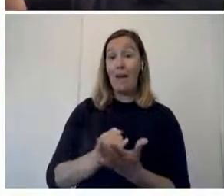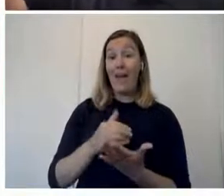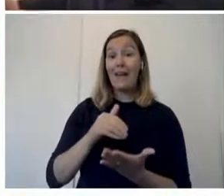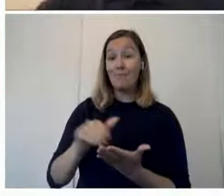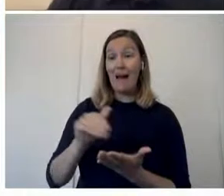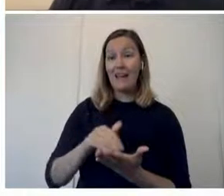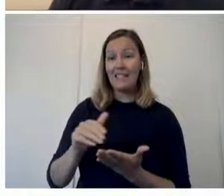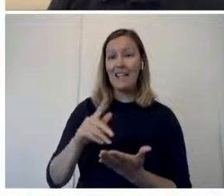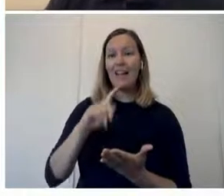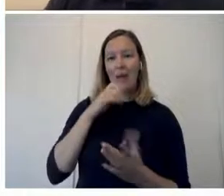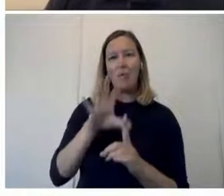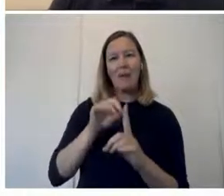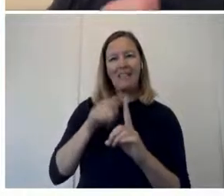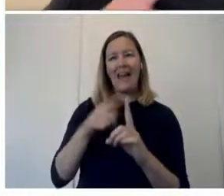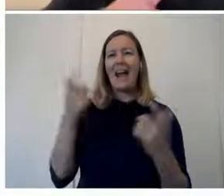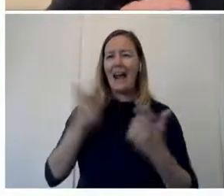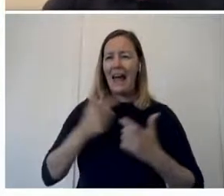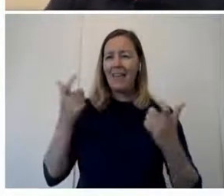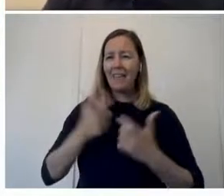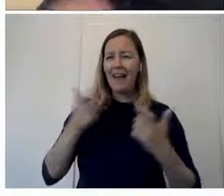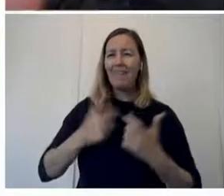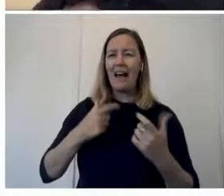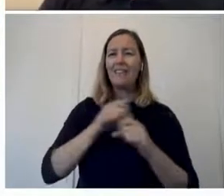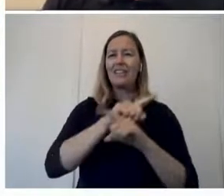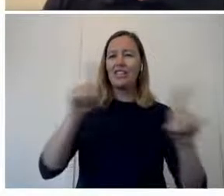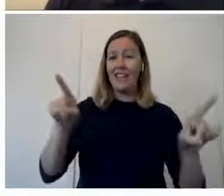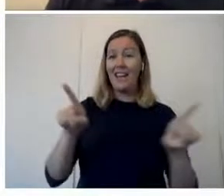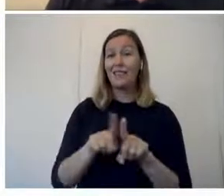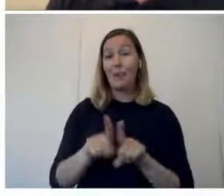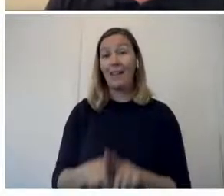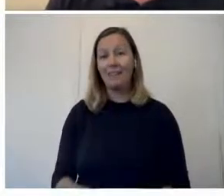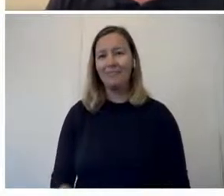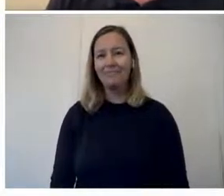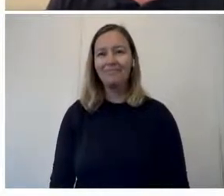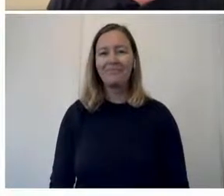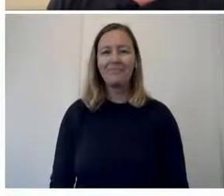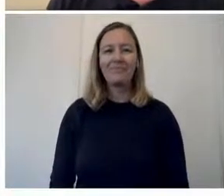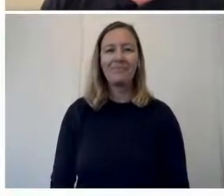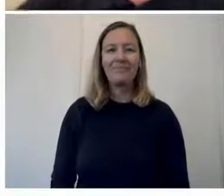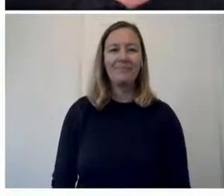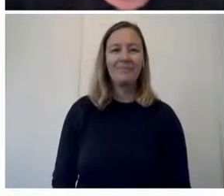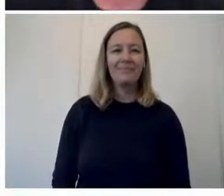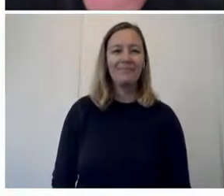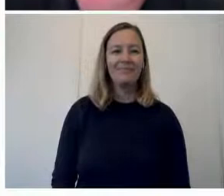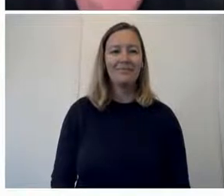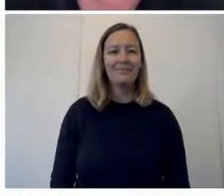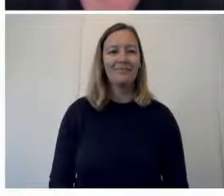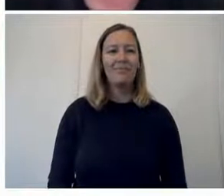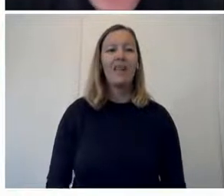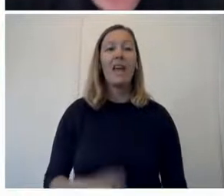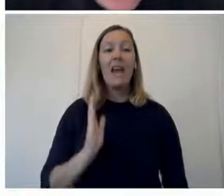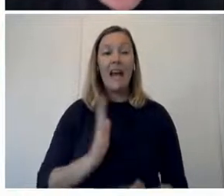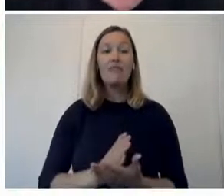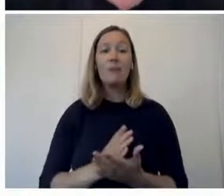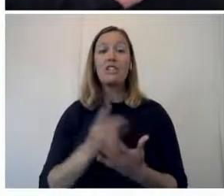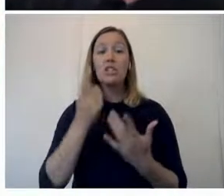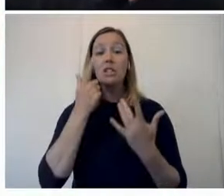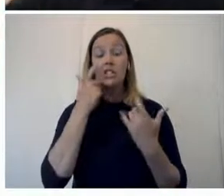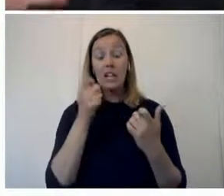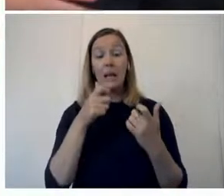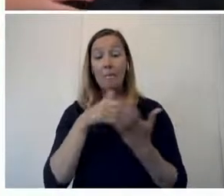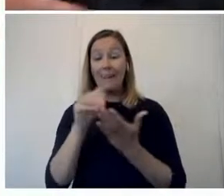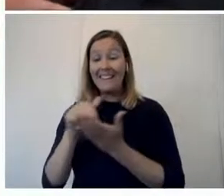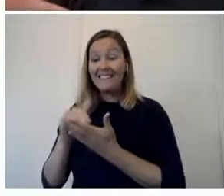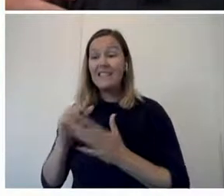you and share that as well. So don't do that. Affirmation, look at marketing, but they don't believe it. They don't trust it